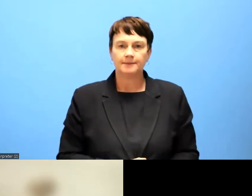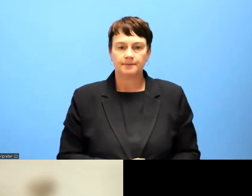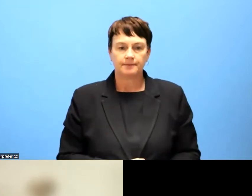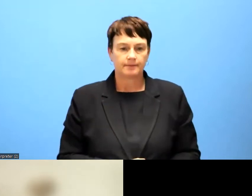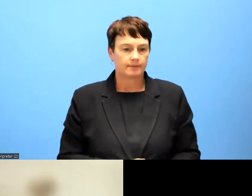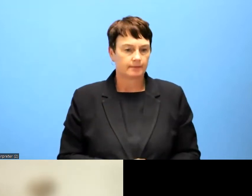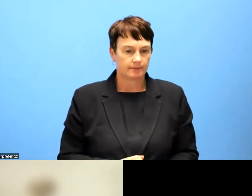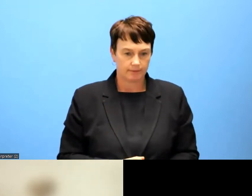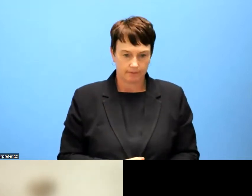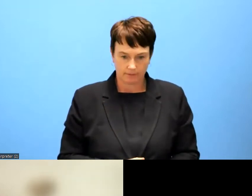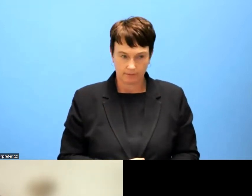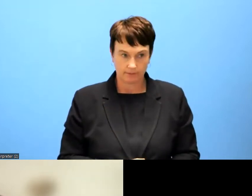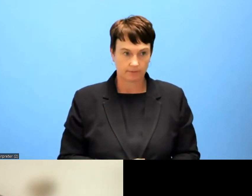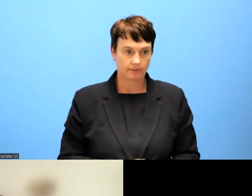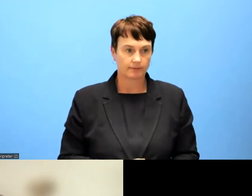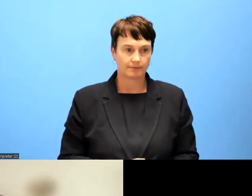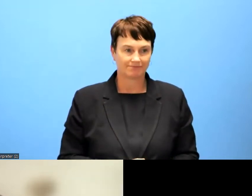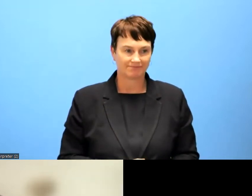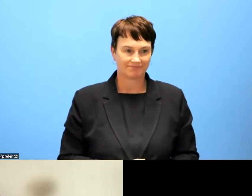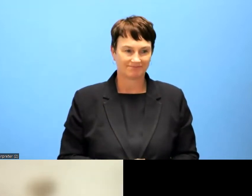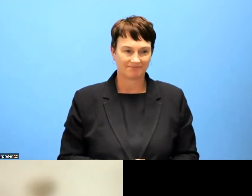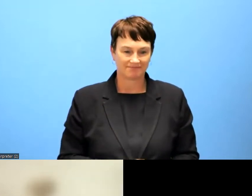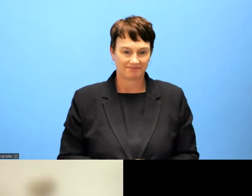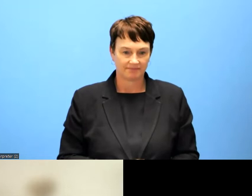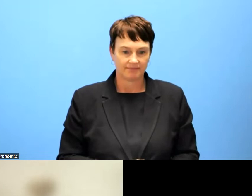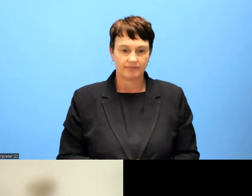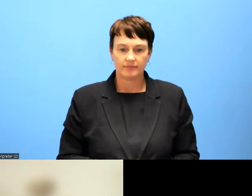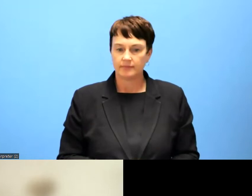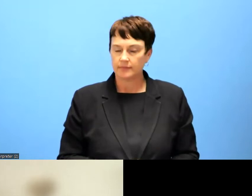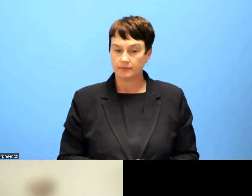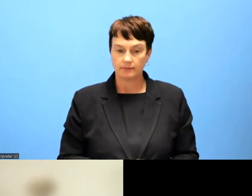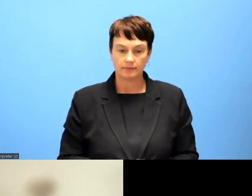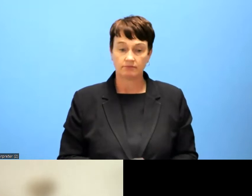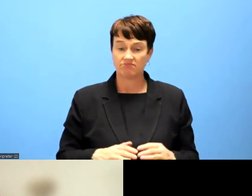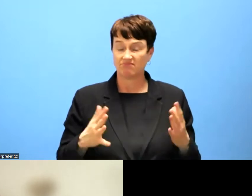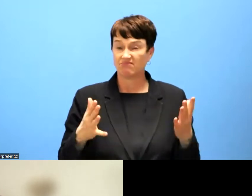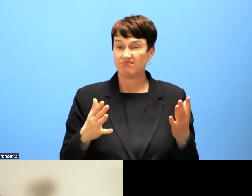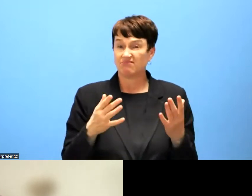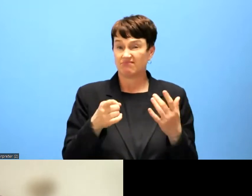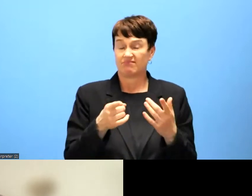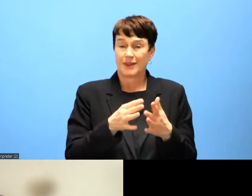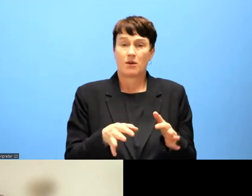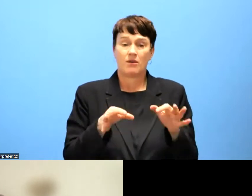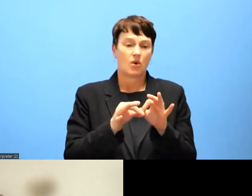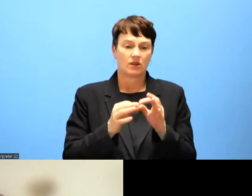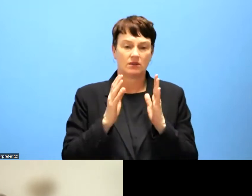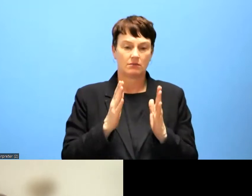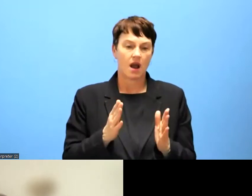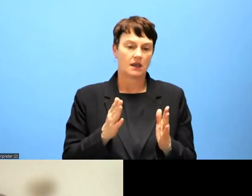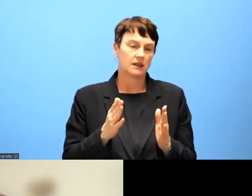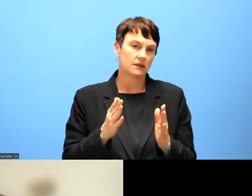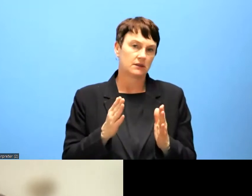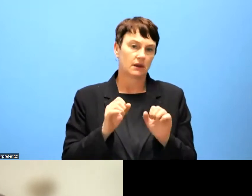a really important thing, I suppose, to be able to harmonize the methodology, the way we test